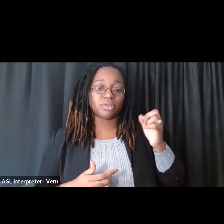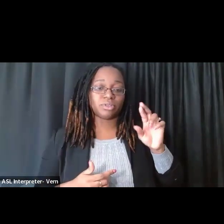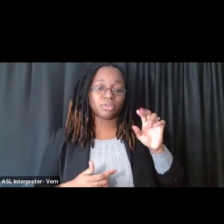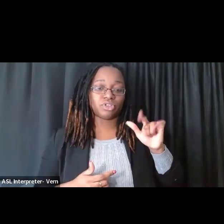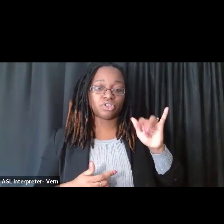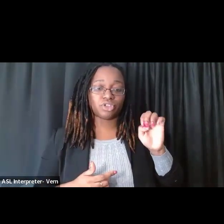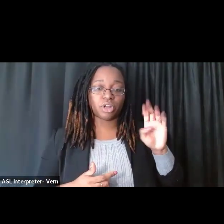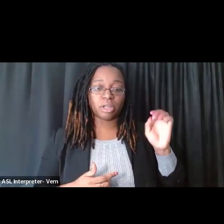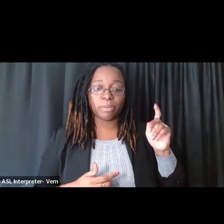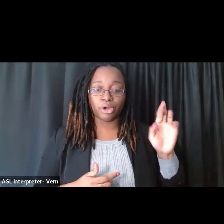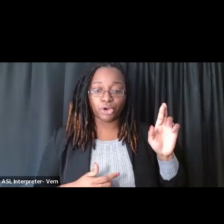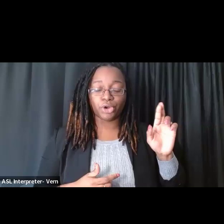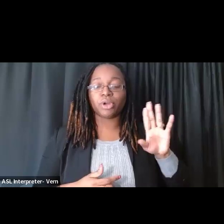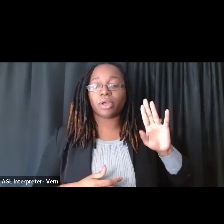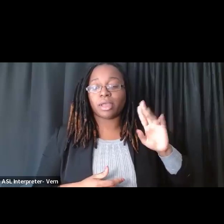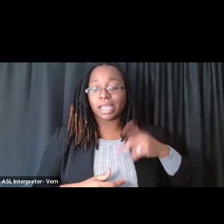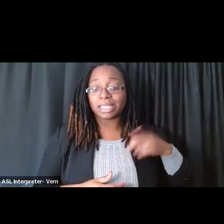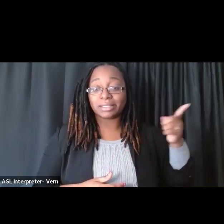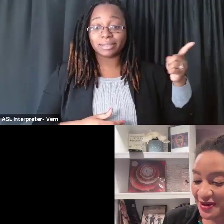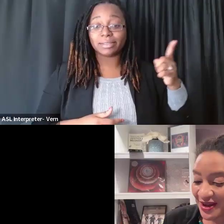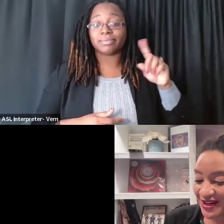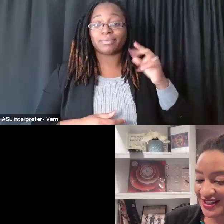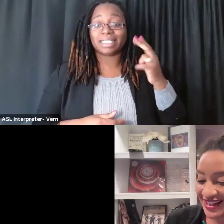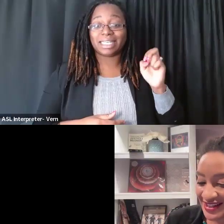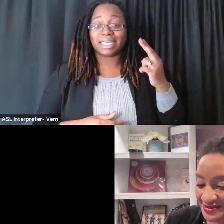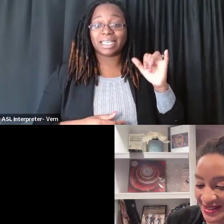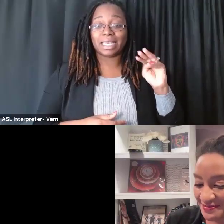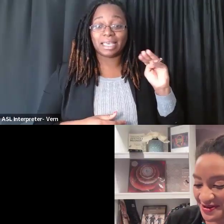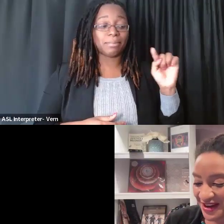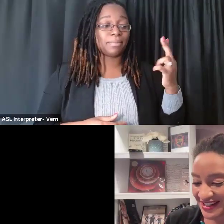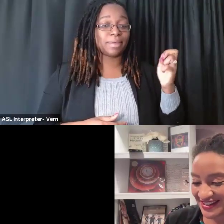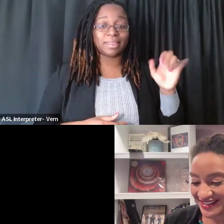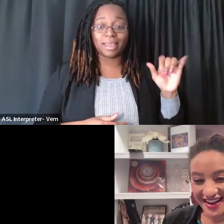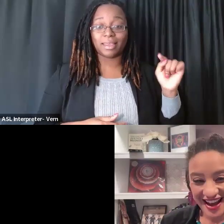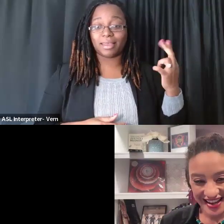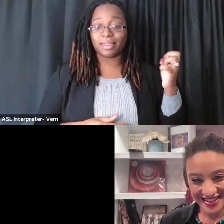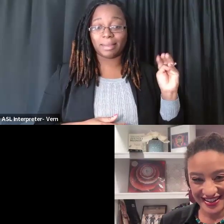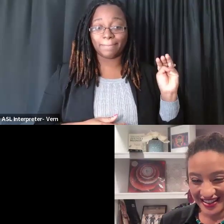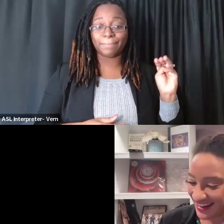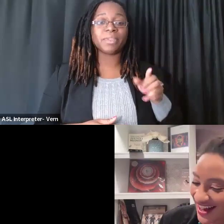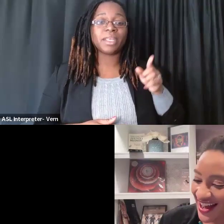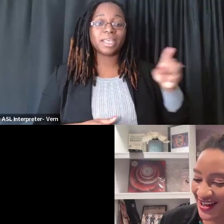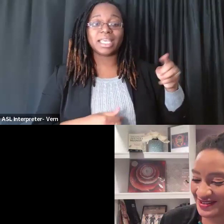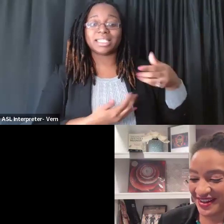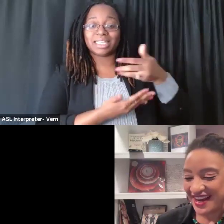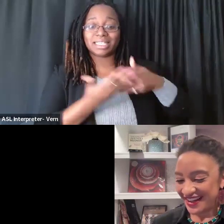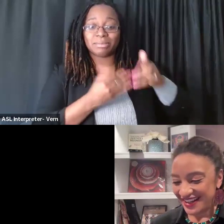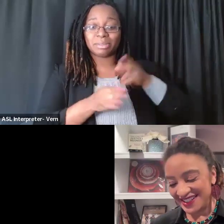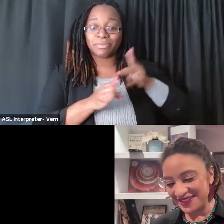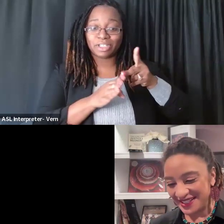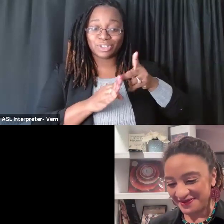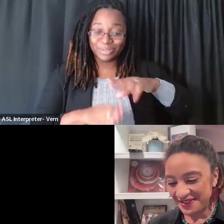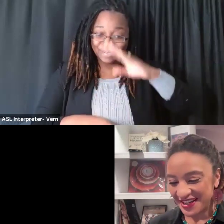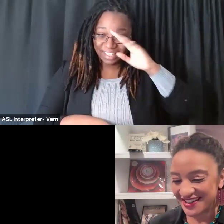pronouns both he, him, and they, them. Charlie Baker is an intimacy professional. Hi, Charlie.